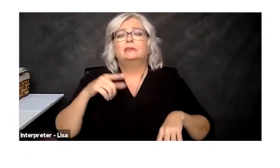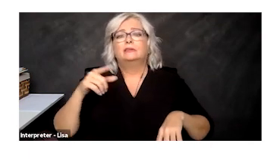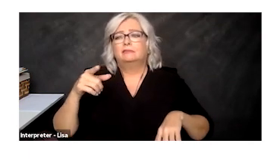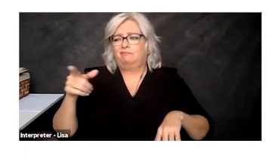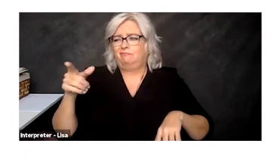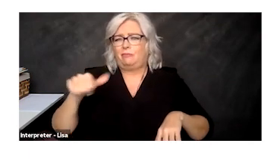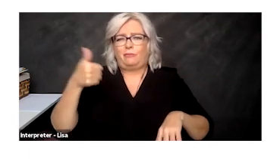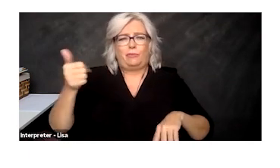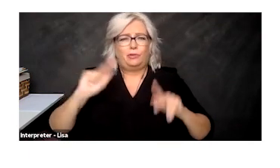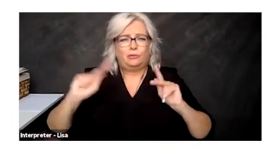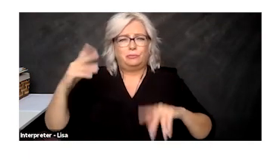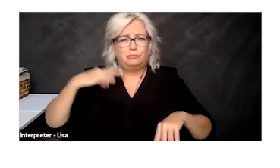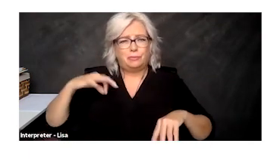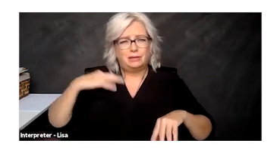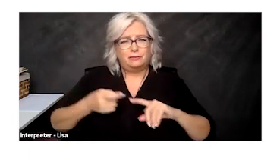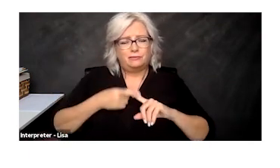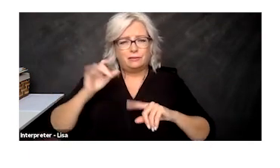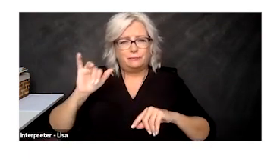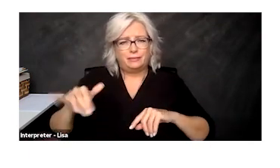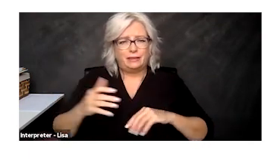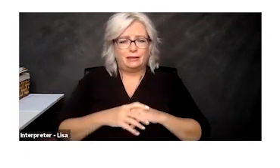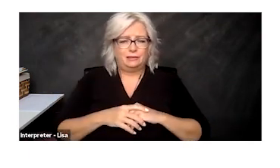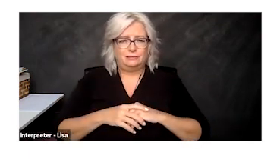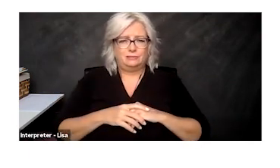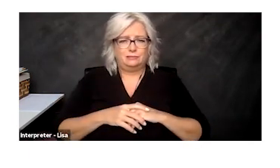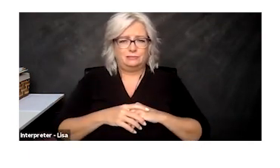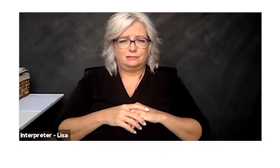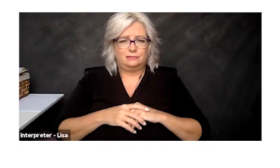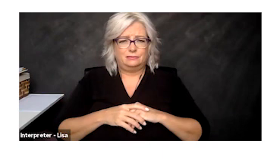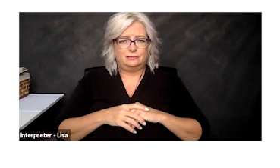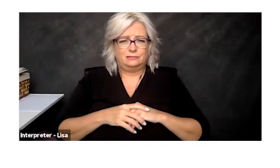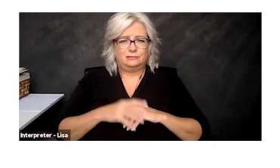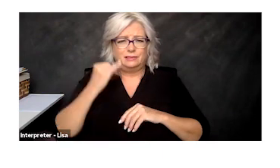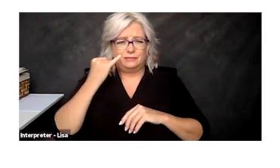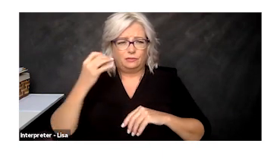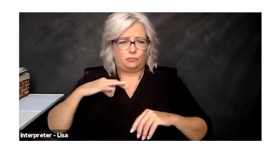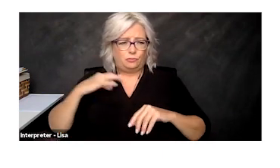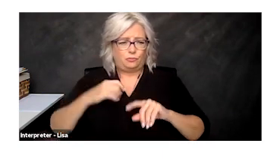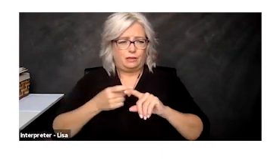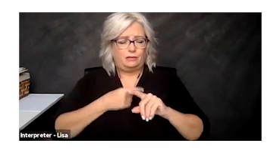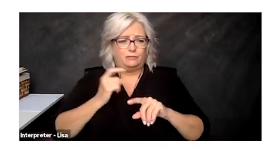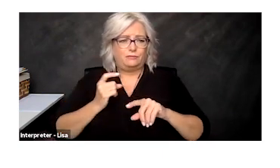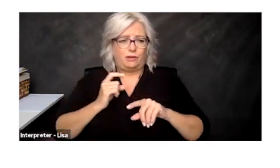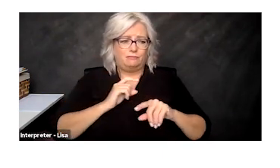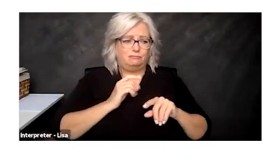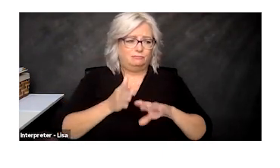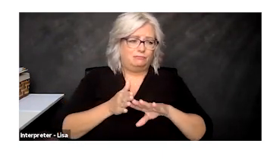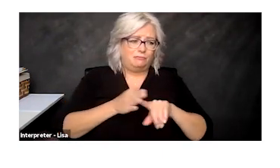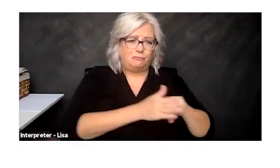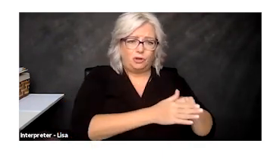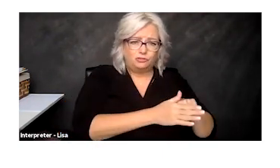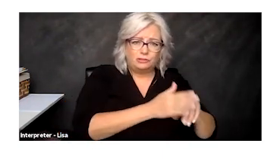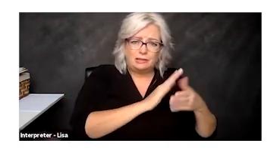becomes a problem. It's already a problem, but it makes it even more nefarious when you're sort of profiting from this marginalized communities'